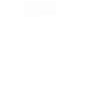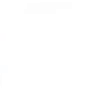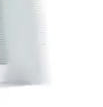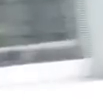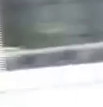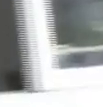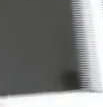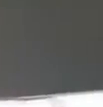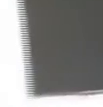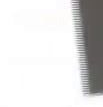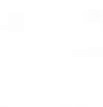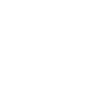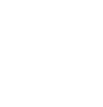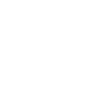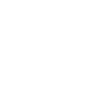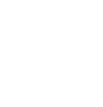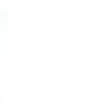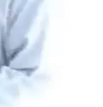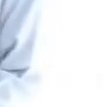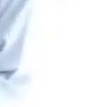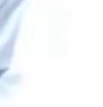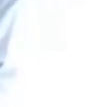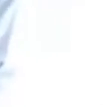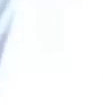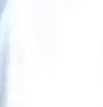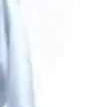people who are more vulnerable.